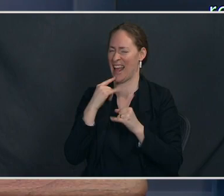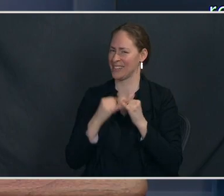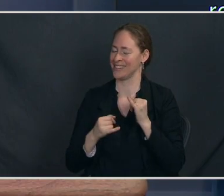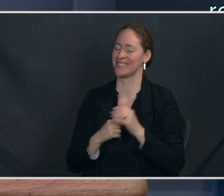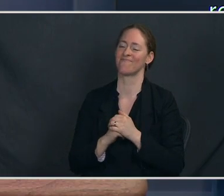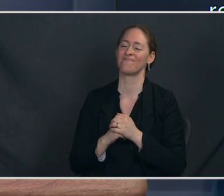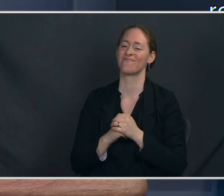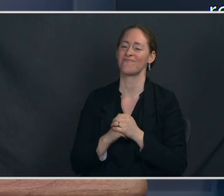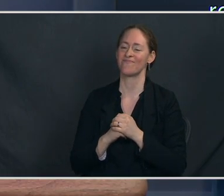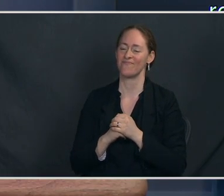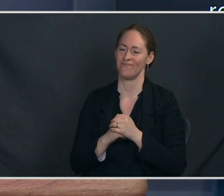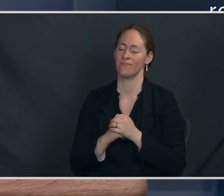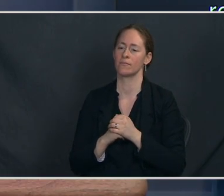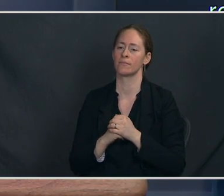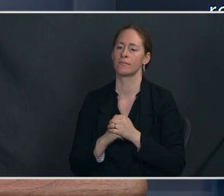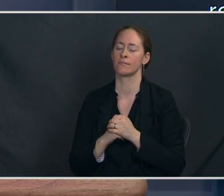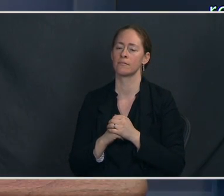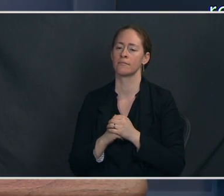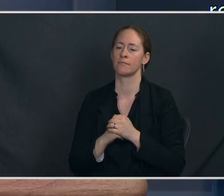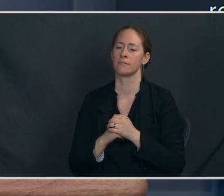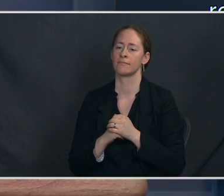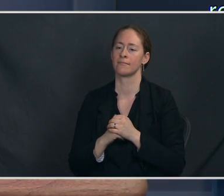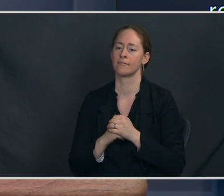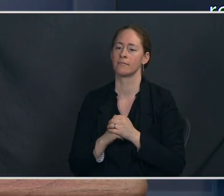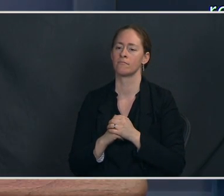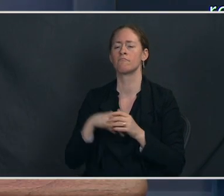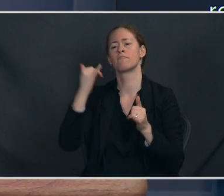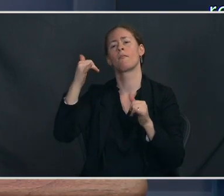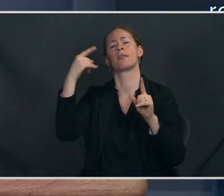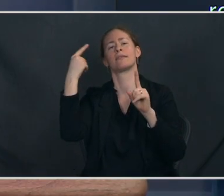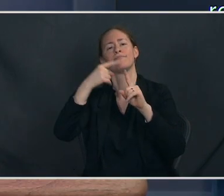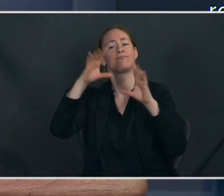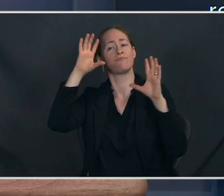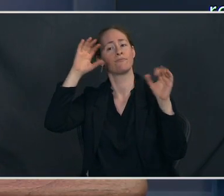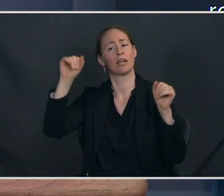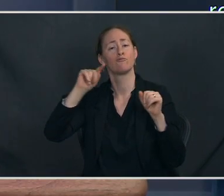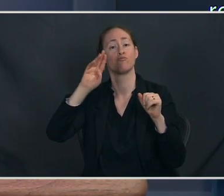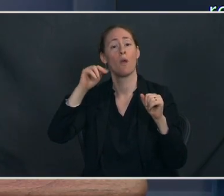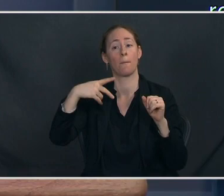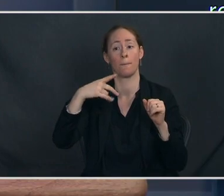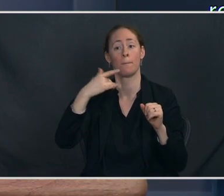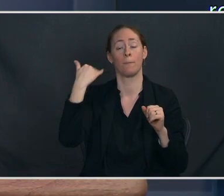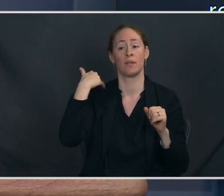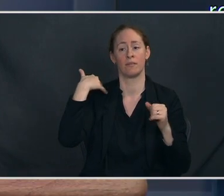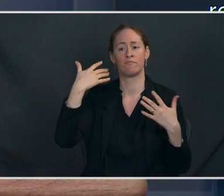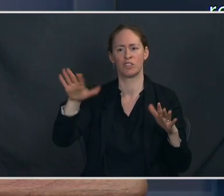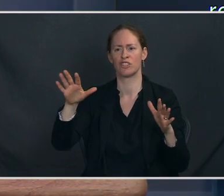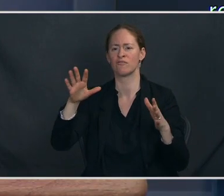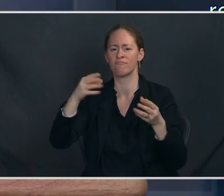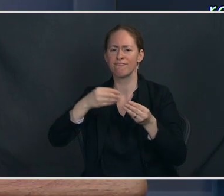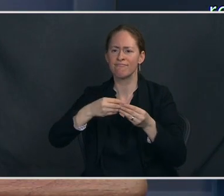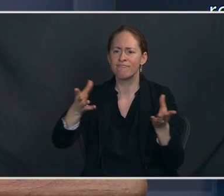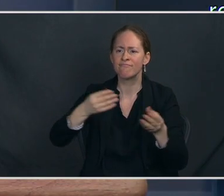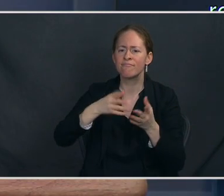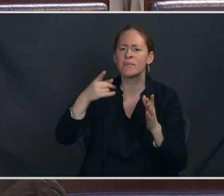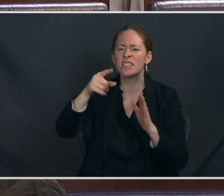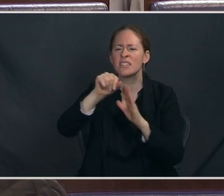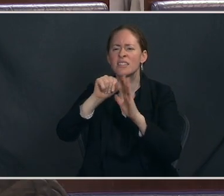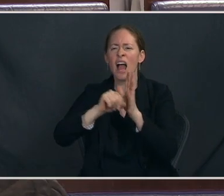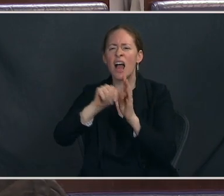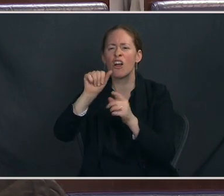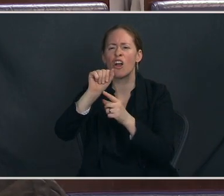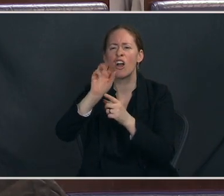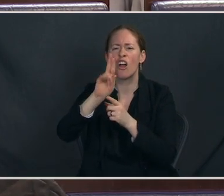a follow-up, I'd appreciate it. The Trump administration granted waivers to Arkansas and other states to require work for